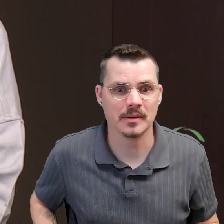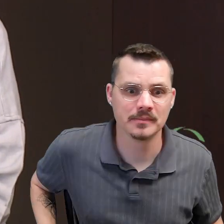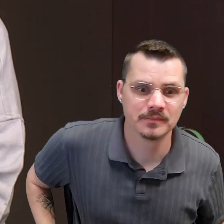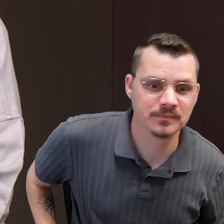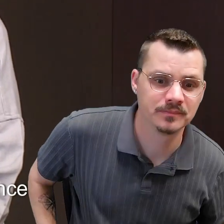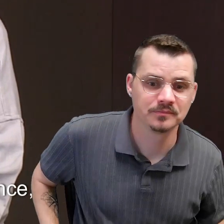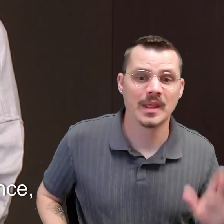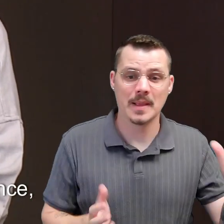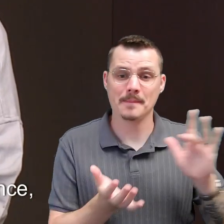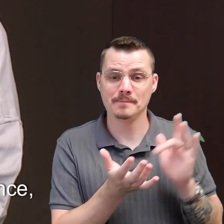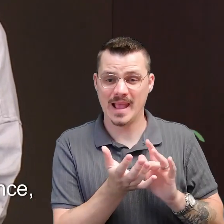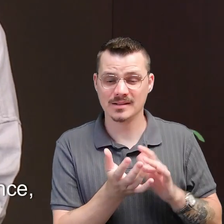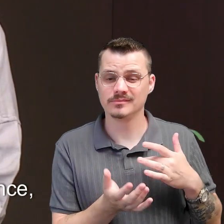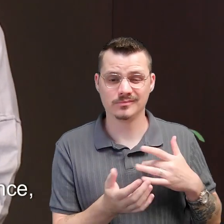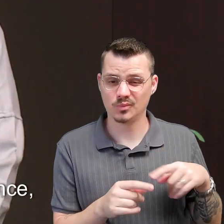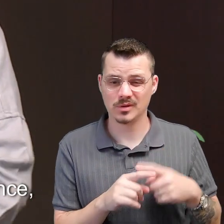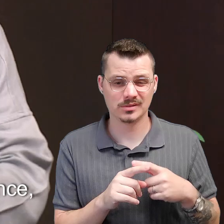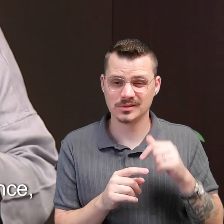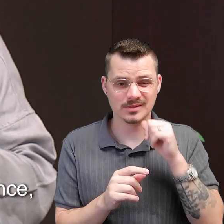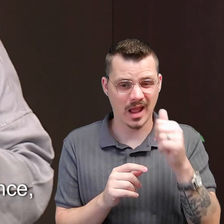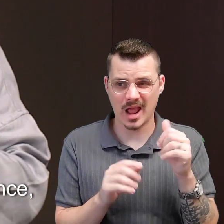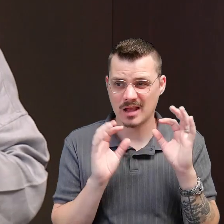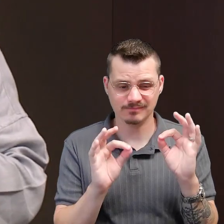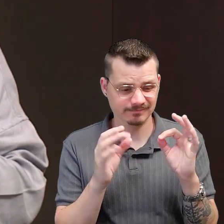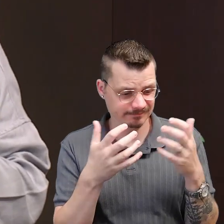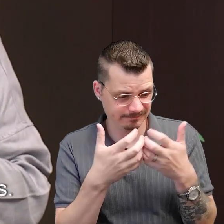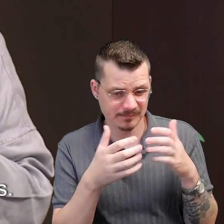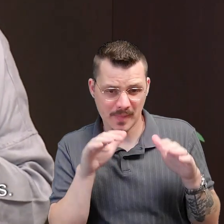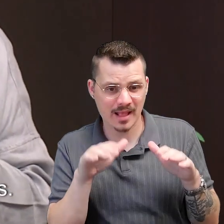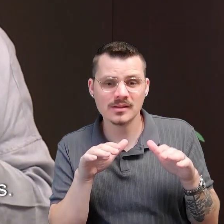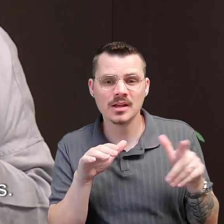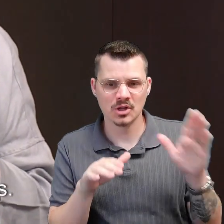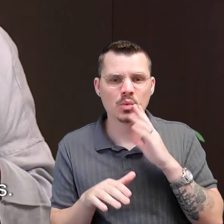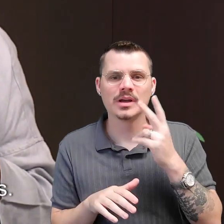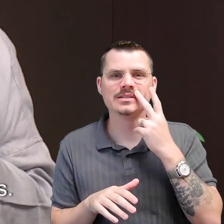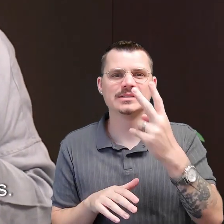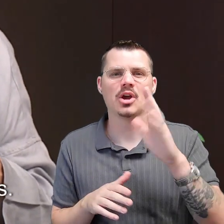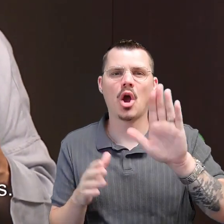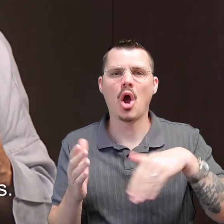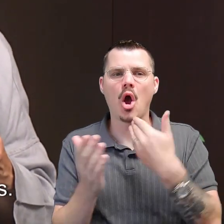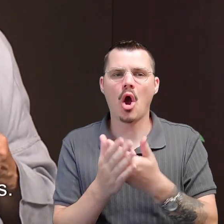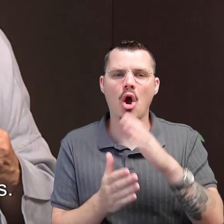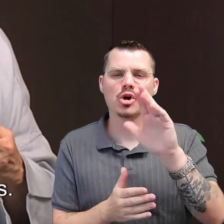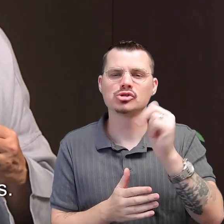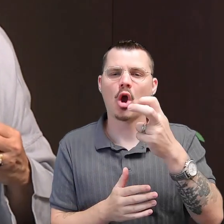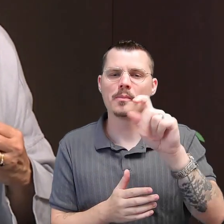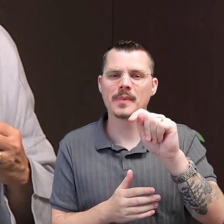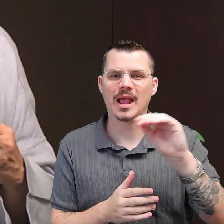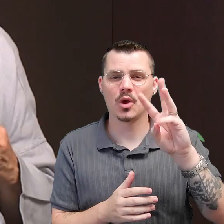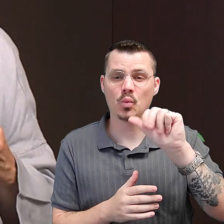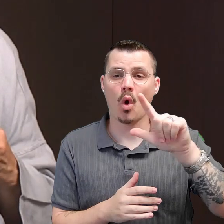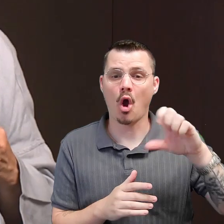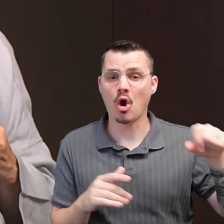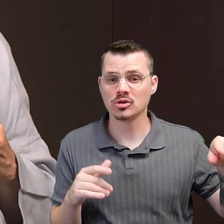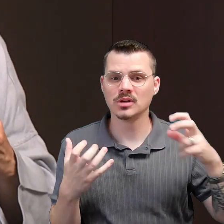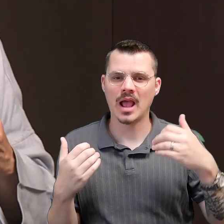symptom was when his meds were out of balance, he would start to see all the carpets and